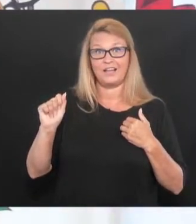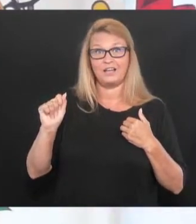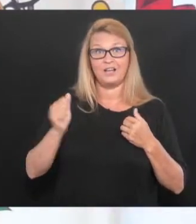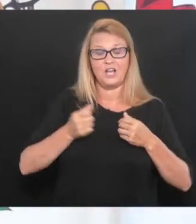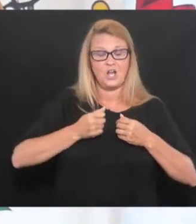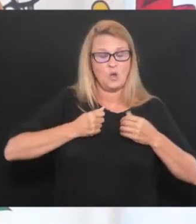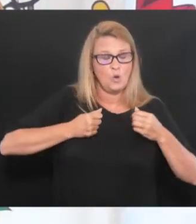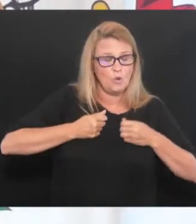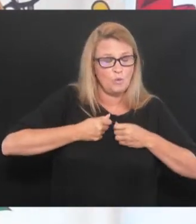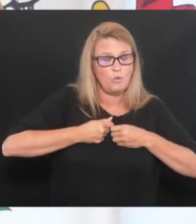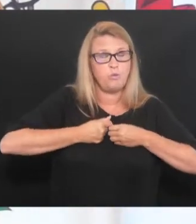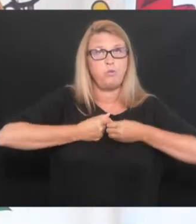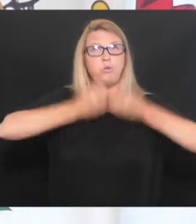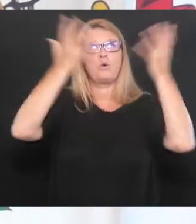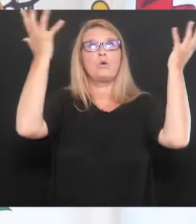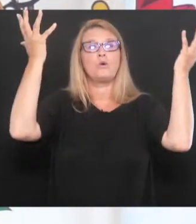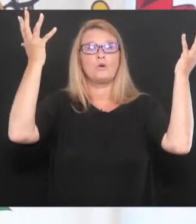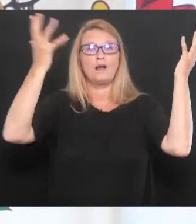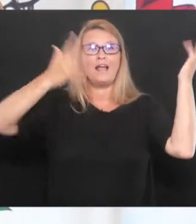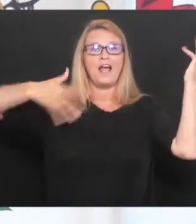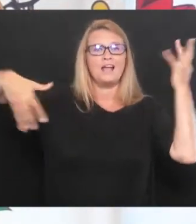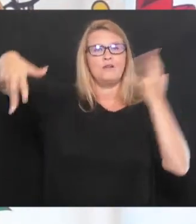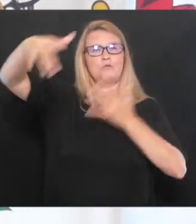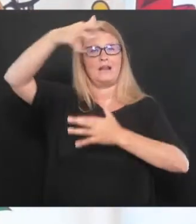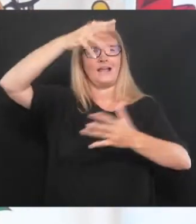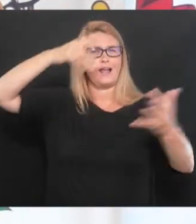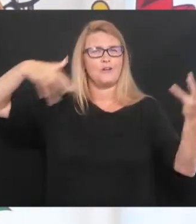goes all up in the air, 1,000 to